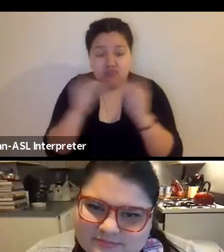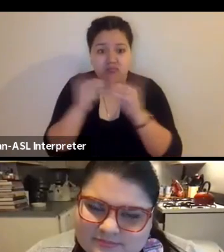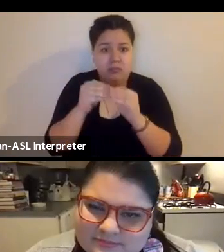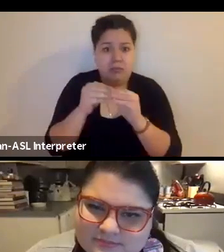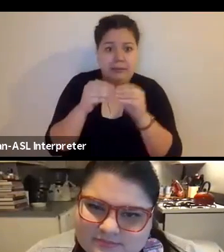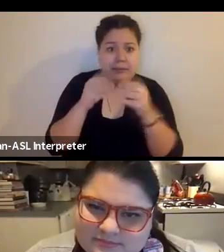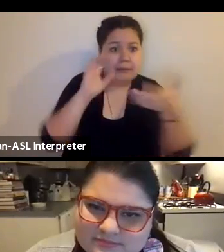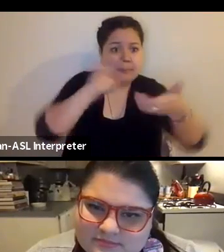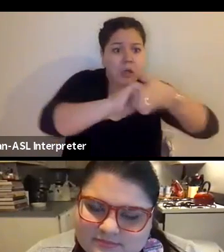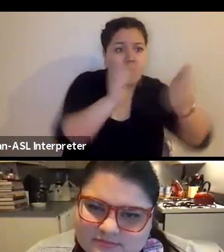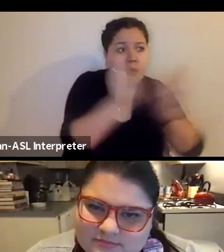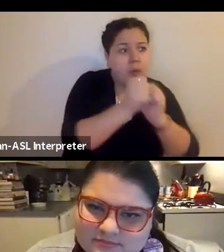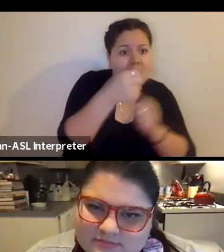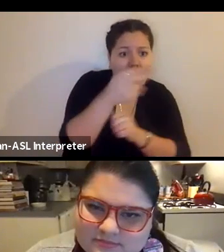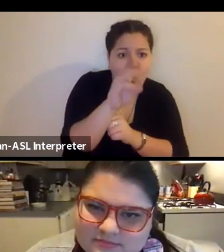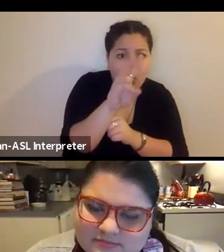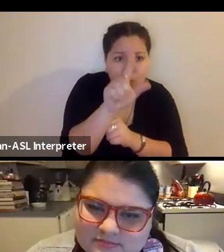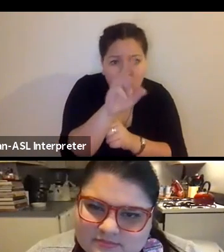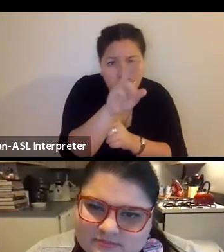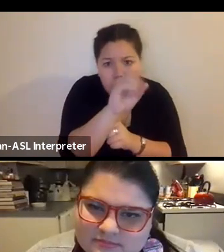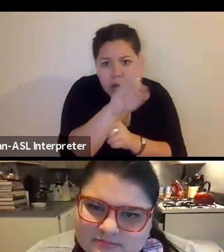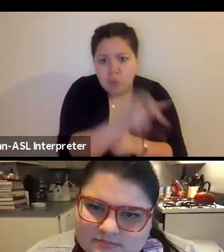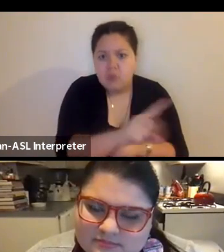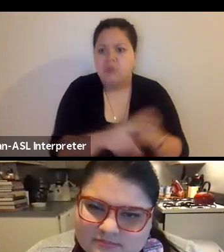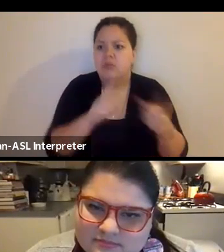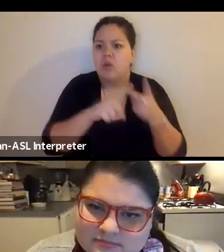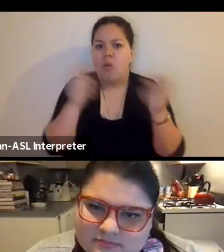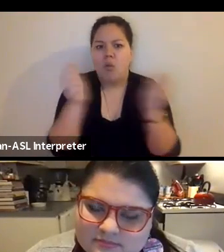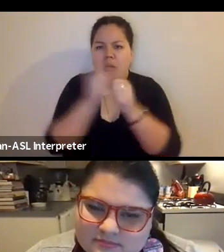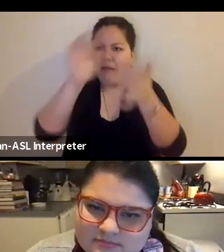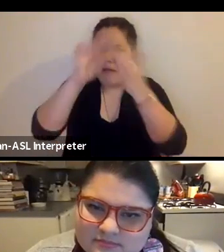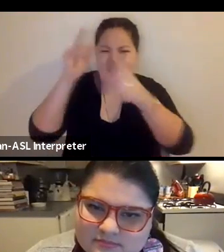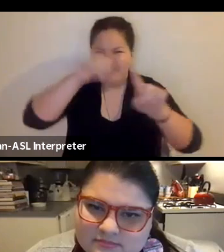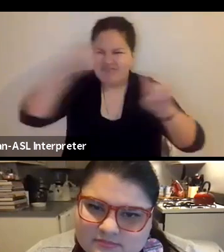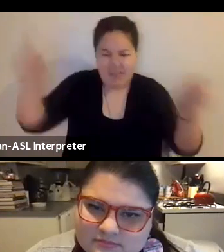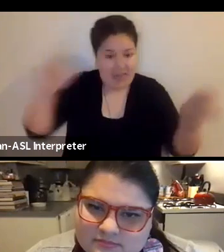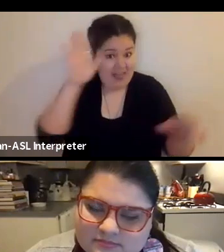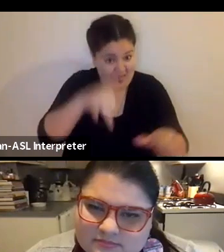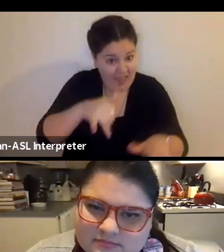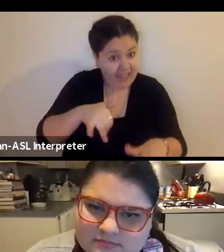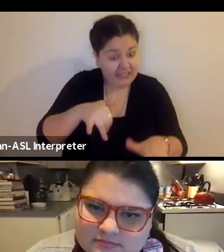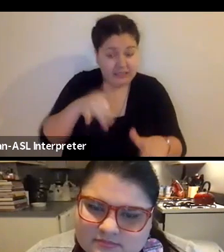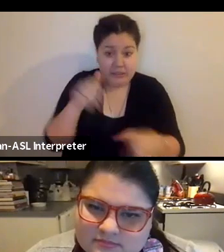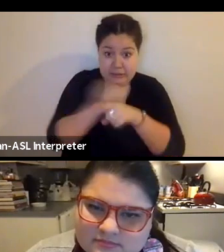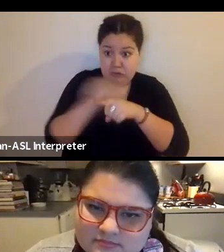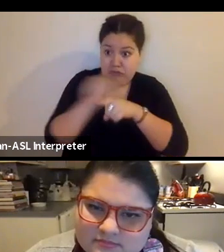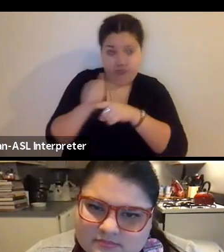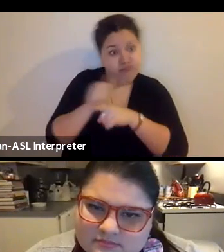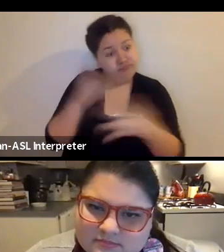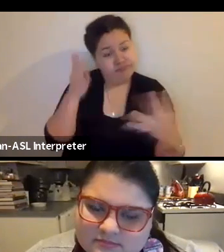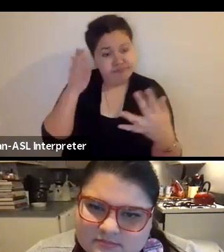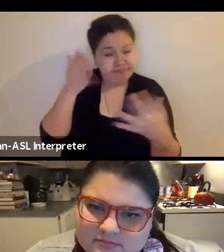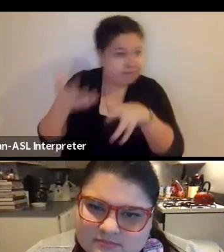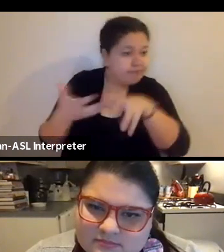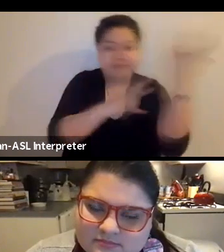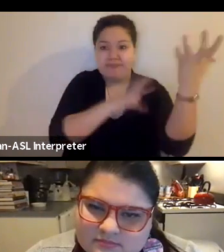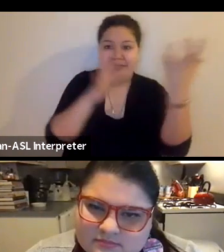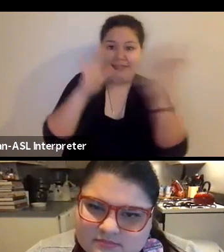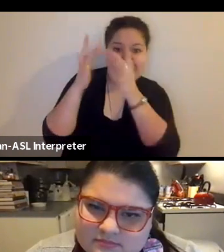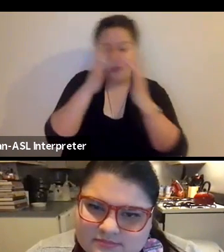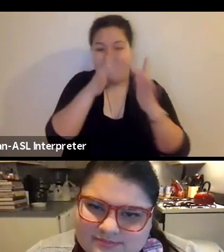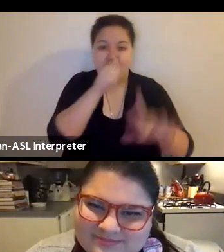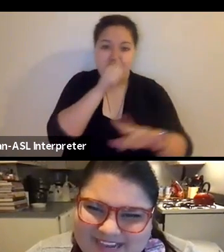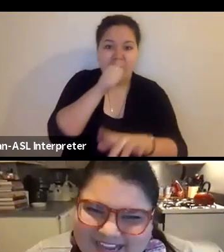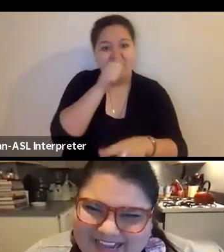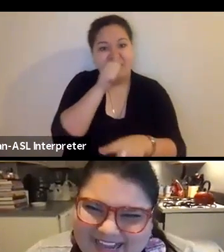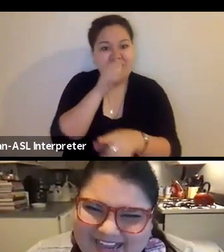HowlRound, with their ethos of the commons? Is this an exercise in disrupting the privatization of digital space? I don't